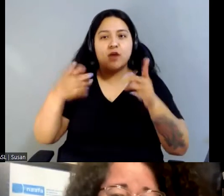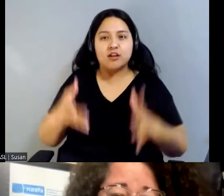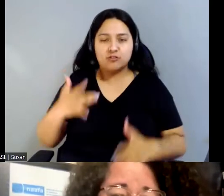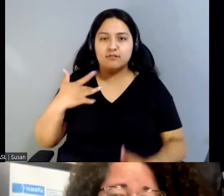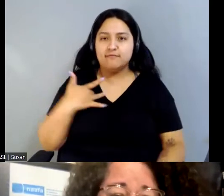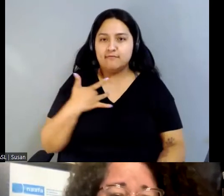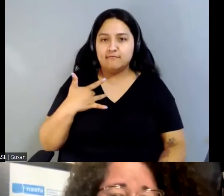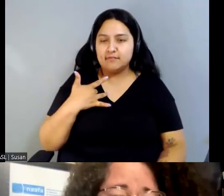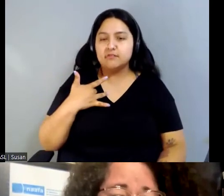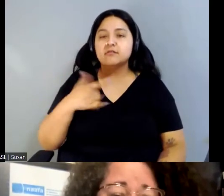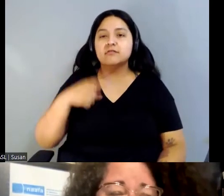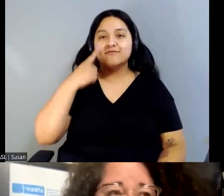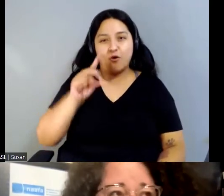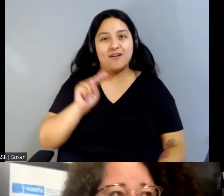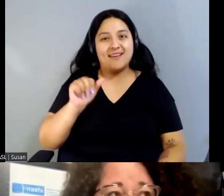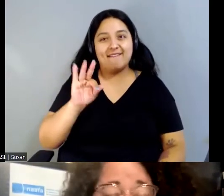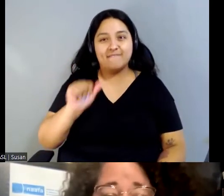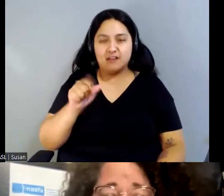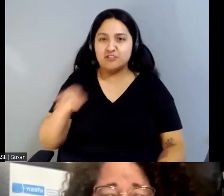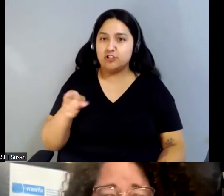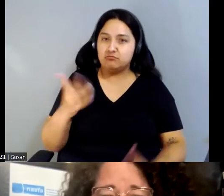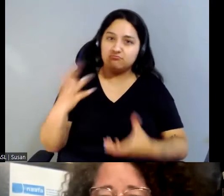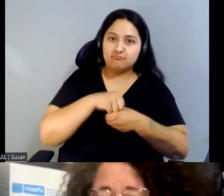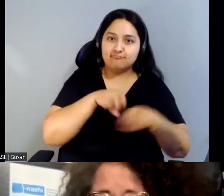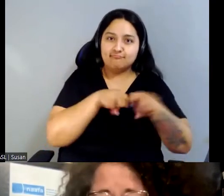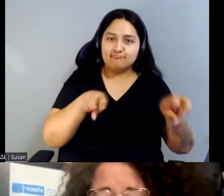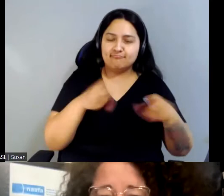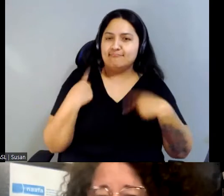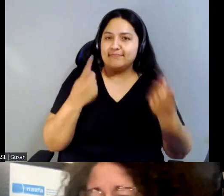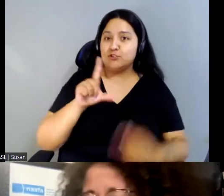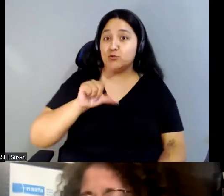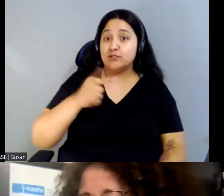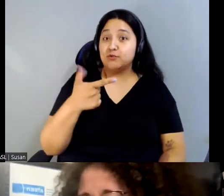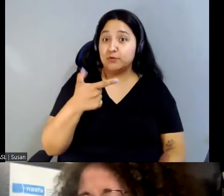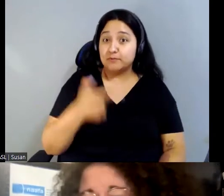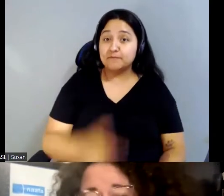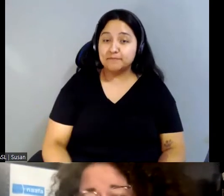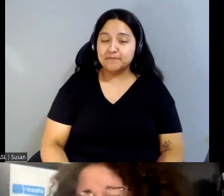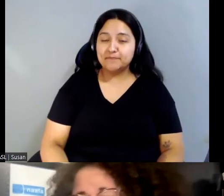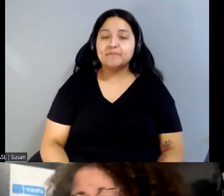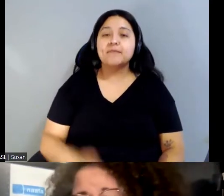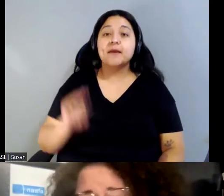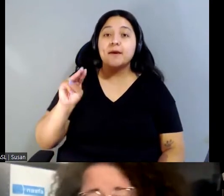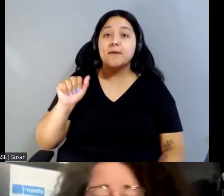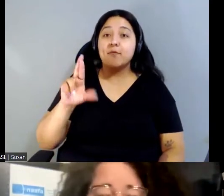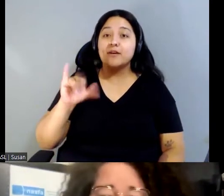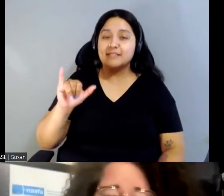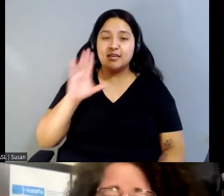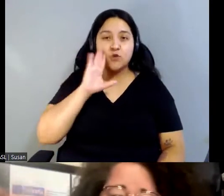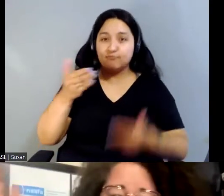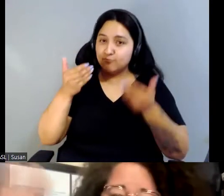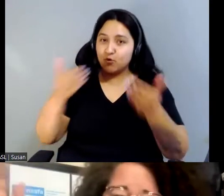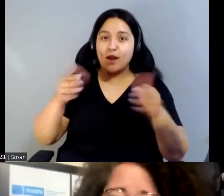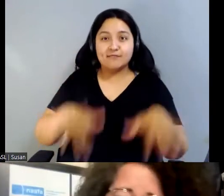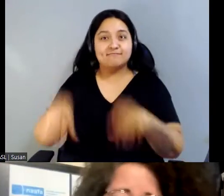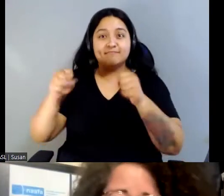NAAFA, and she's been on our board since 2021. And Marcy is going to take it from here. Thanks, everyone,